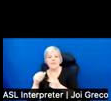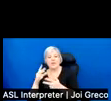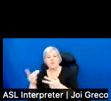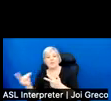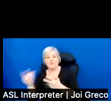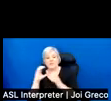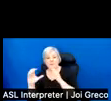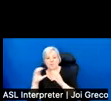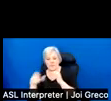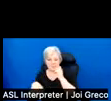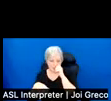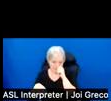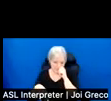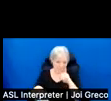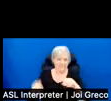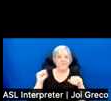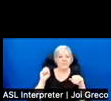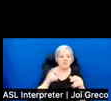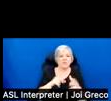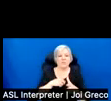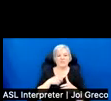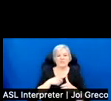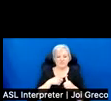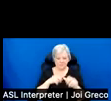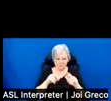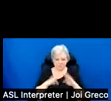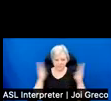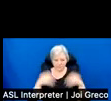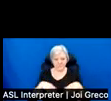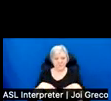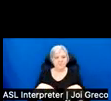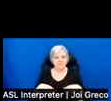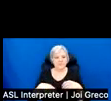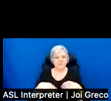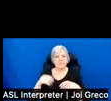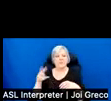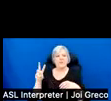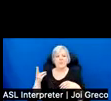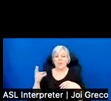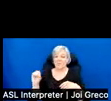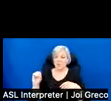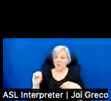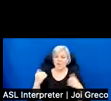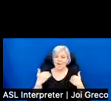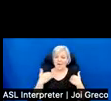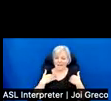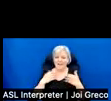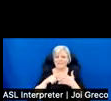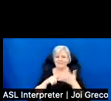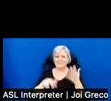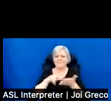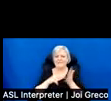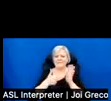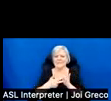Standards Canada. So let's get started. The World Health Organization has a series of definitions to